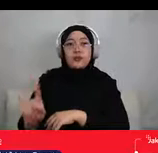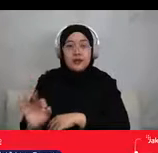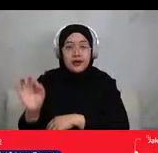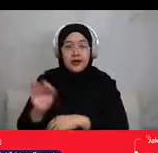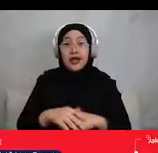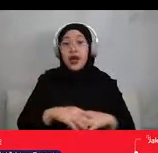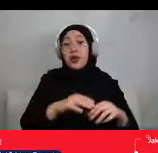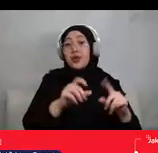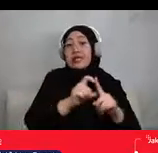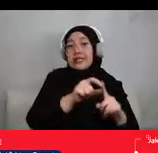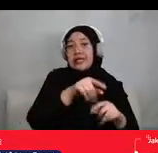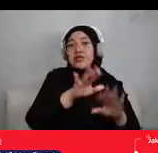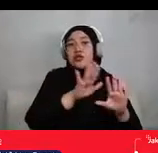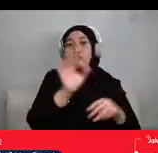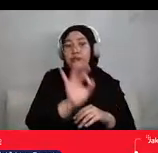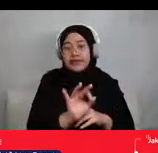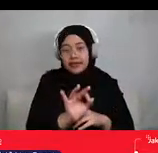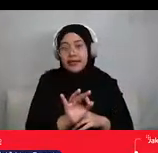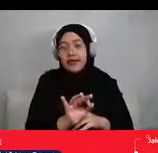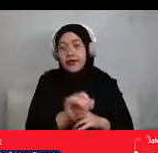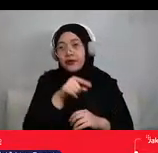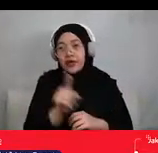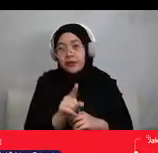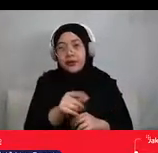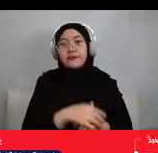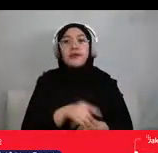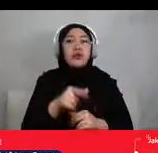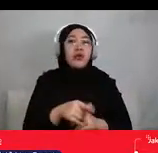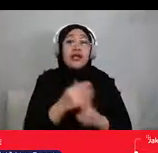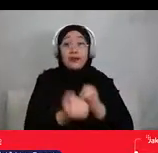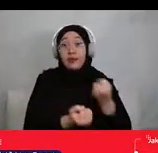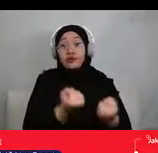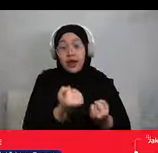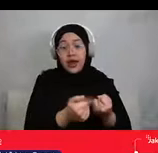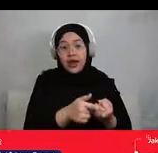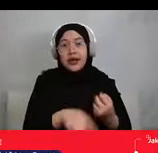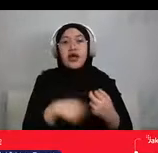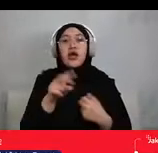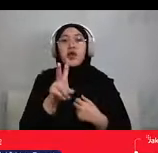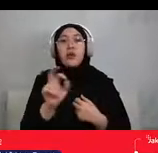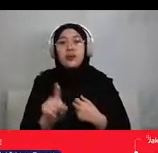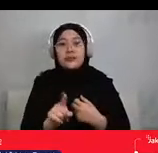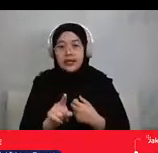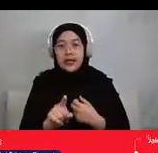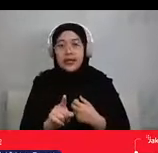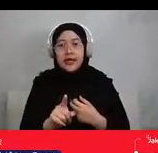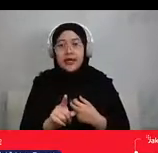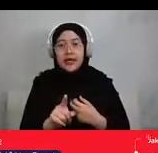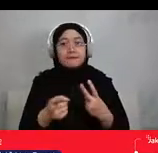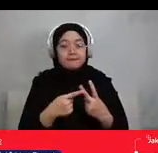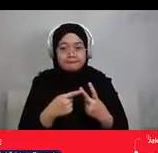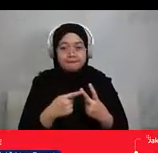from the equity of the operator, and up to 80% one can avail from loan or debt